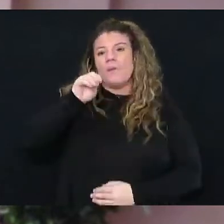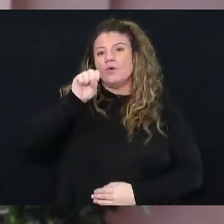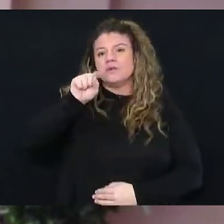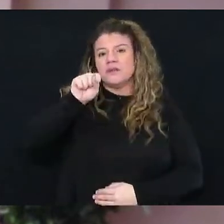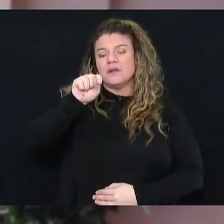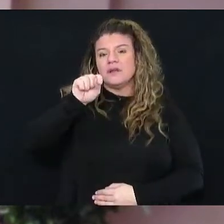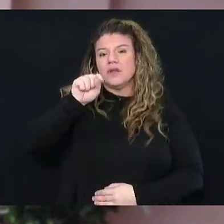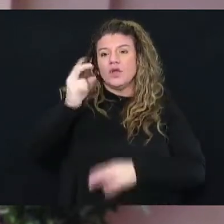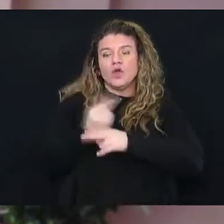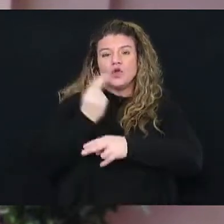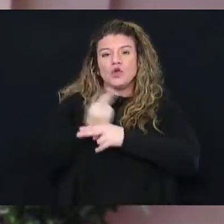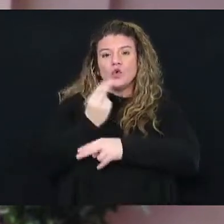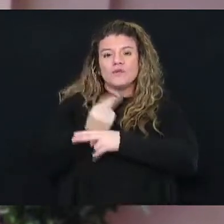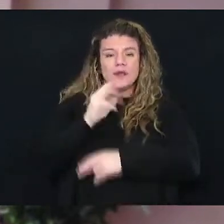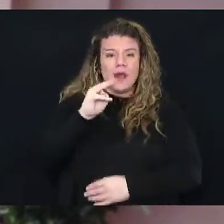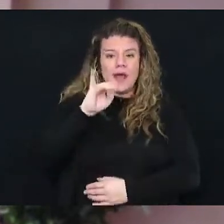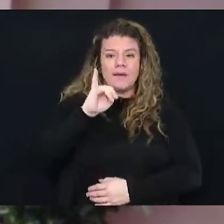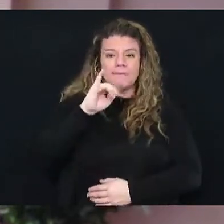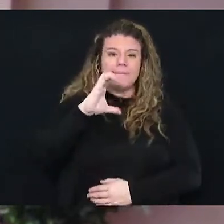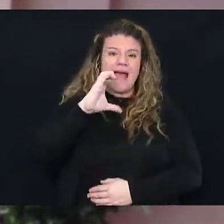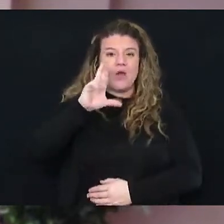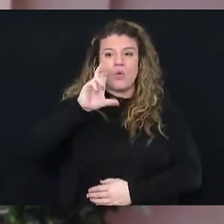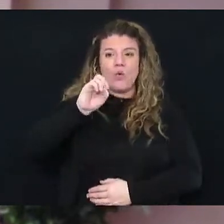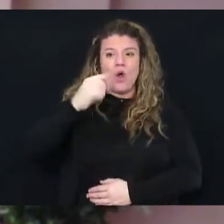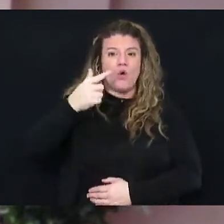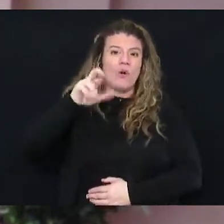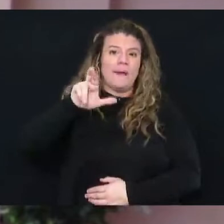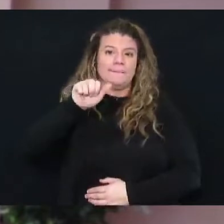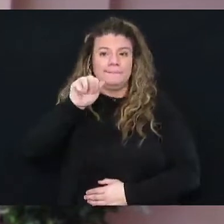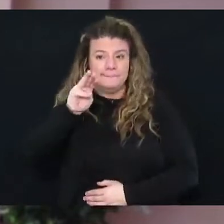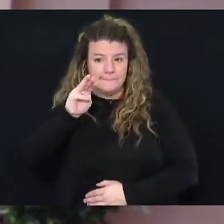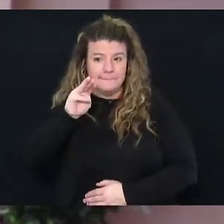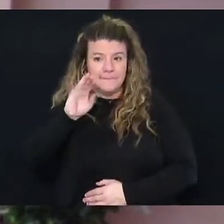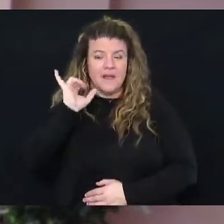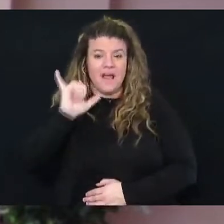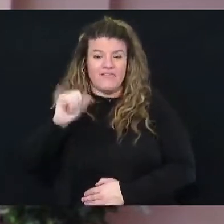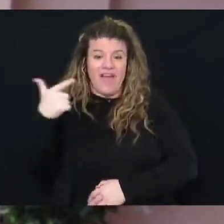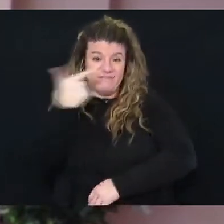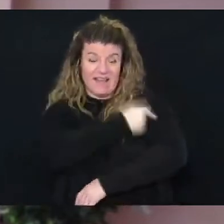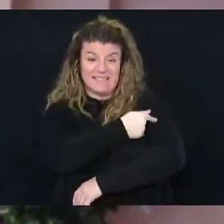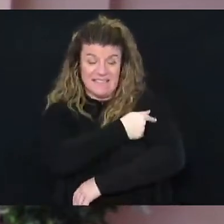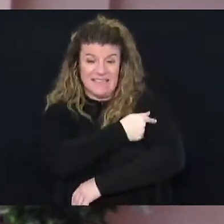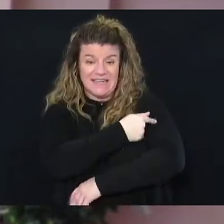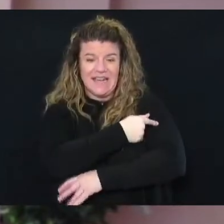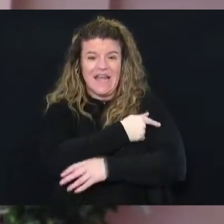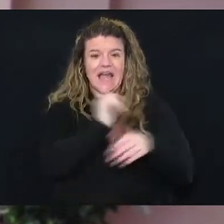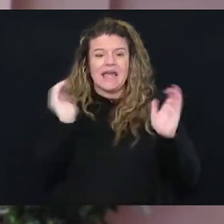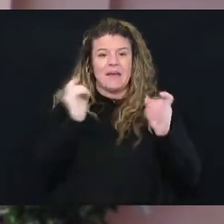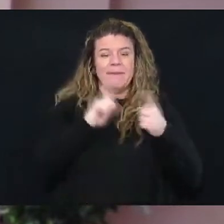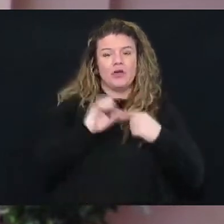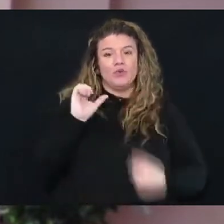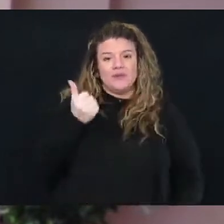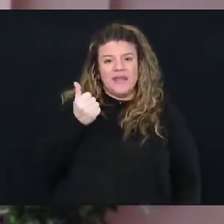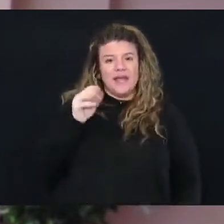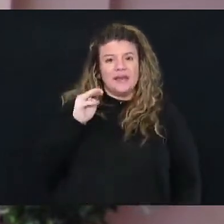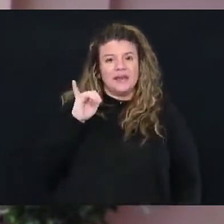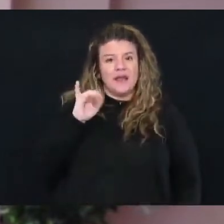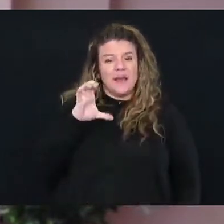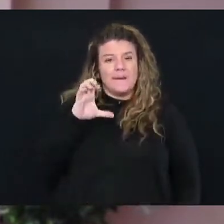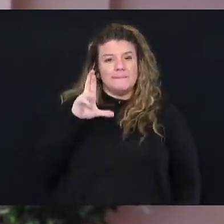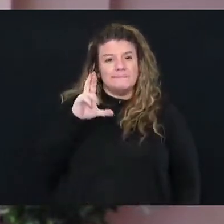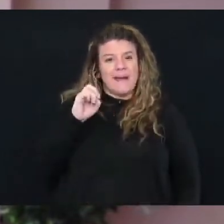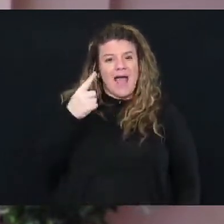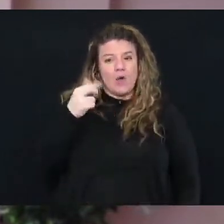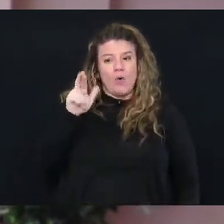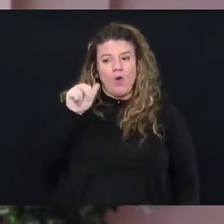levels using a microgram of the vaccine, as opposed to 10 micrograms in that